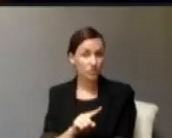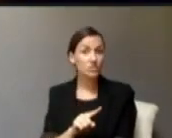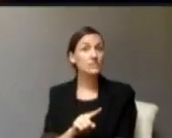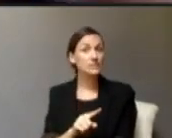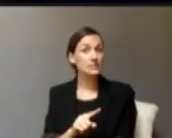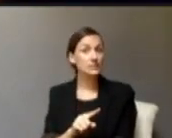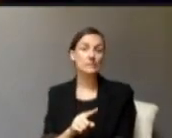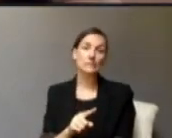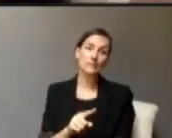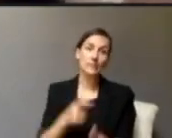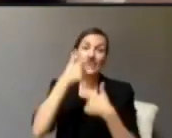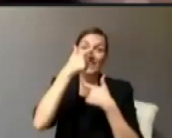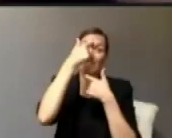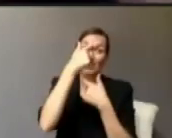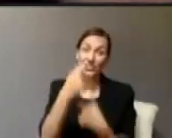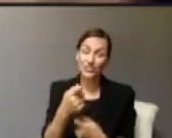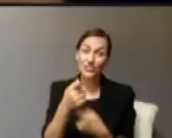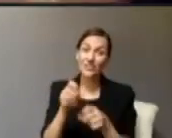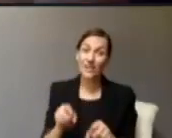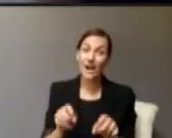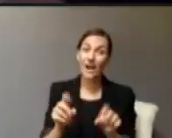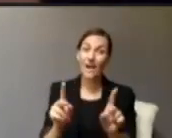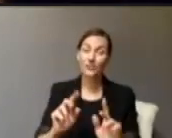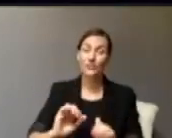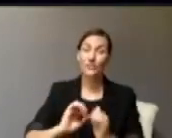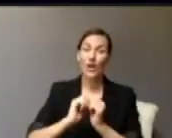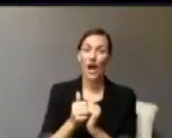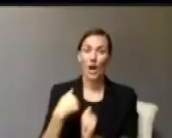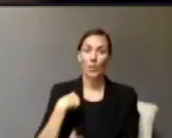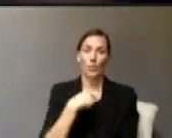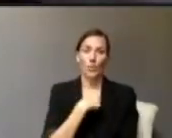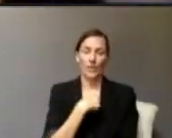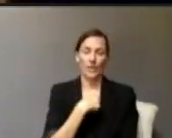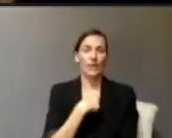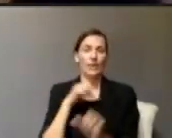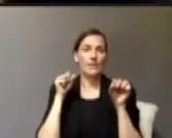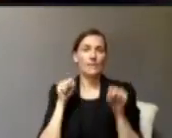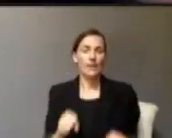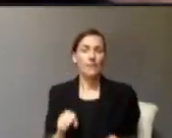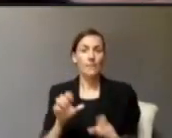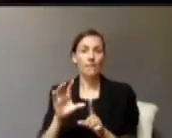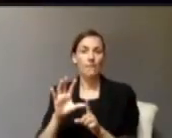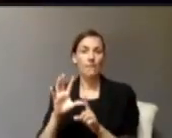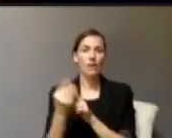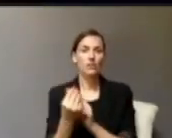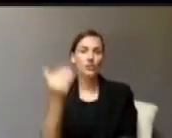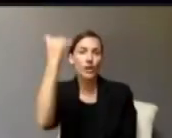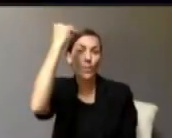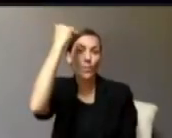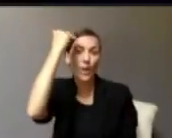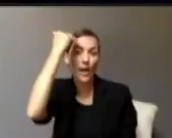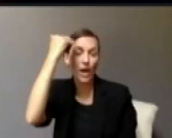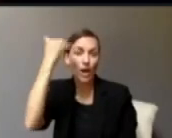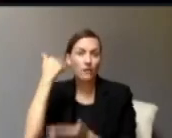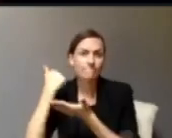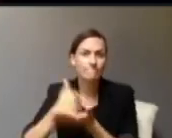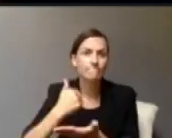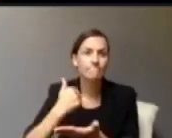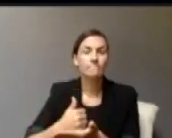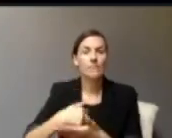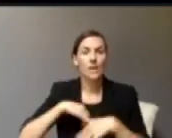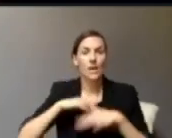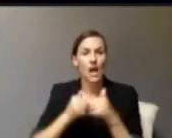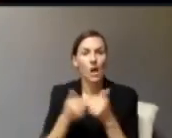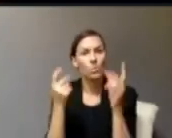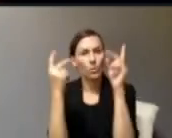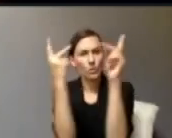provocative opportunities for how we can be relational, culturally competent, and equitable in how we get to those